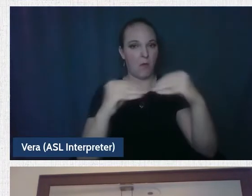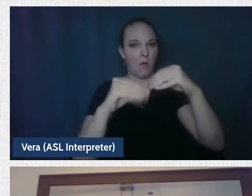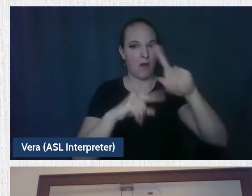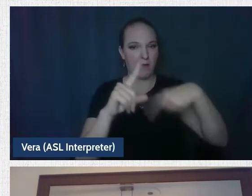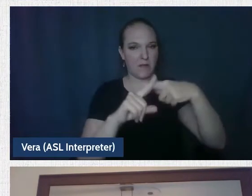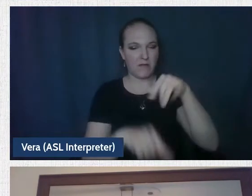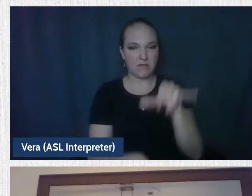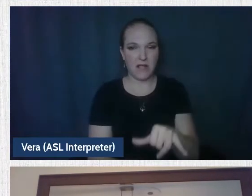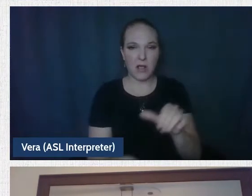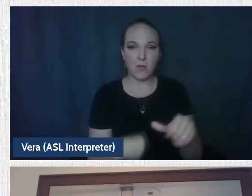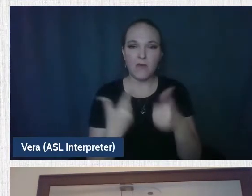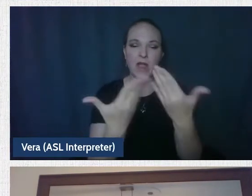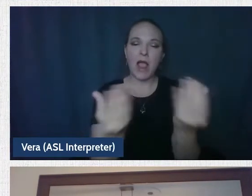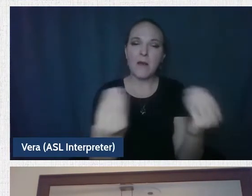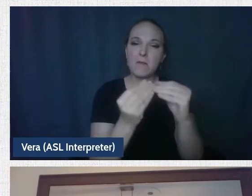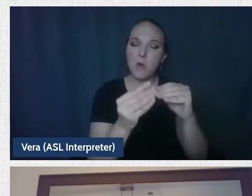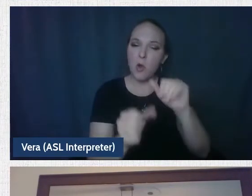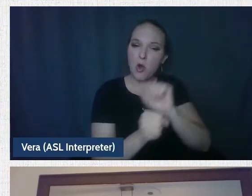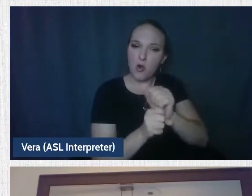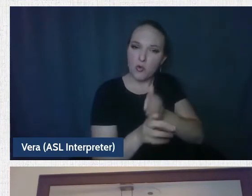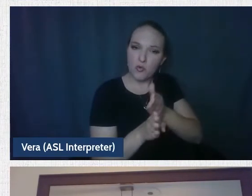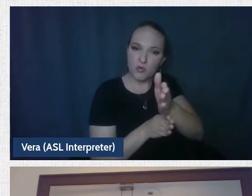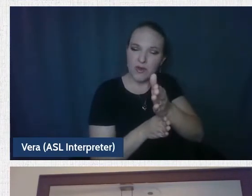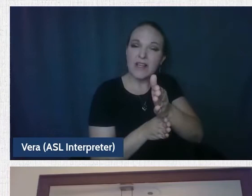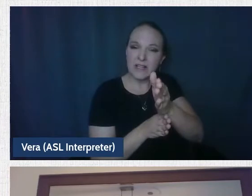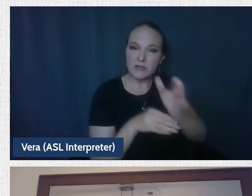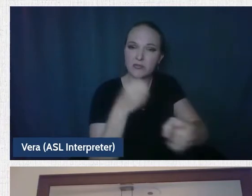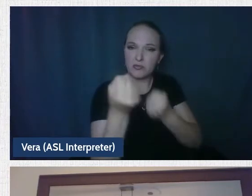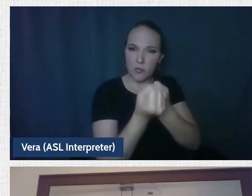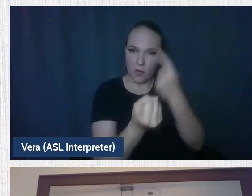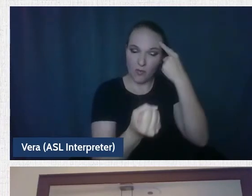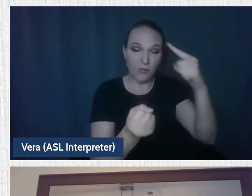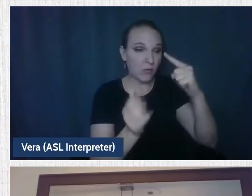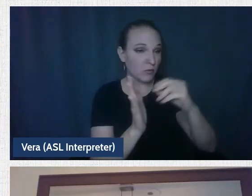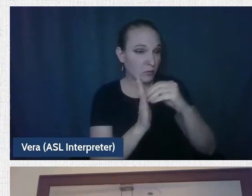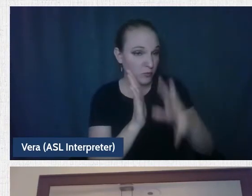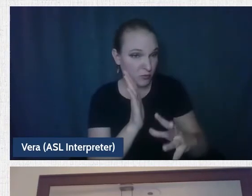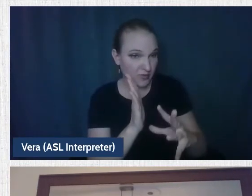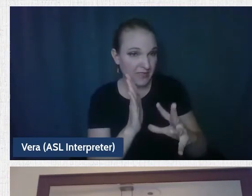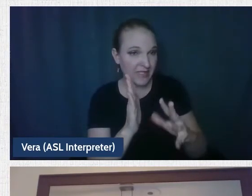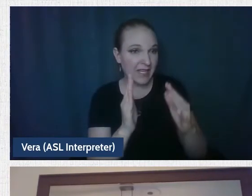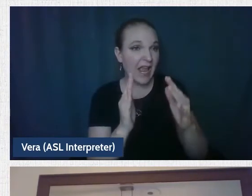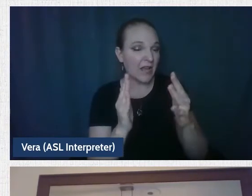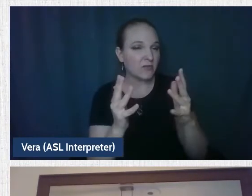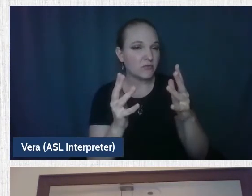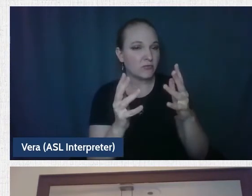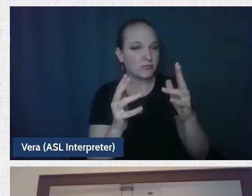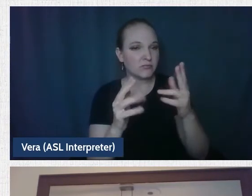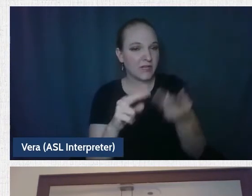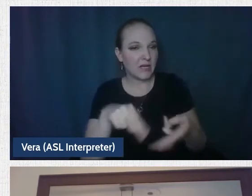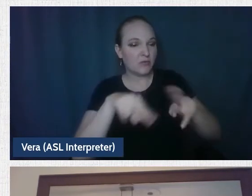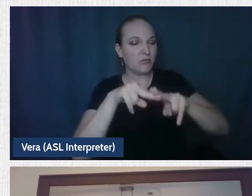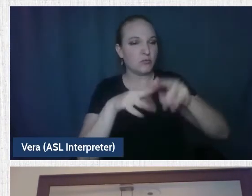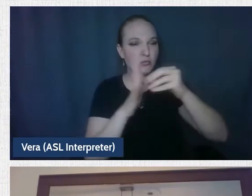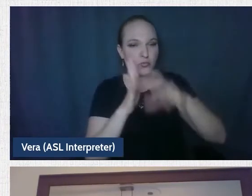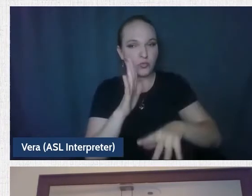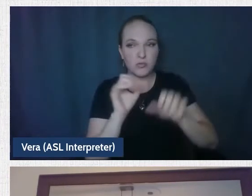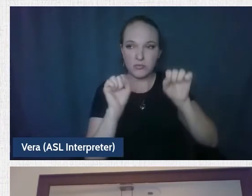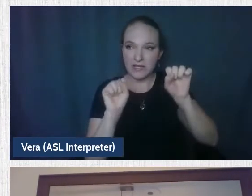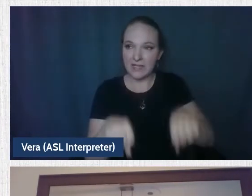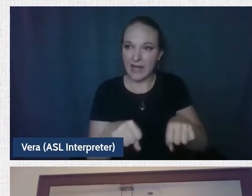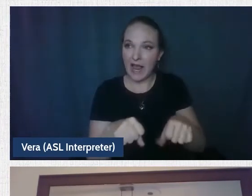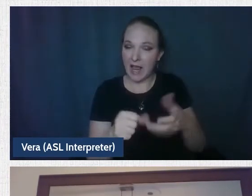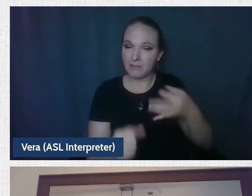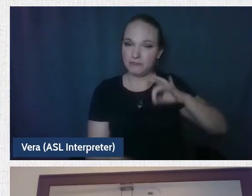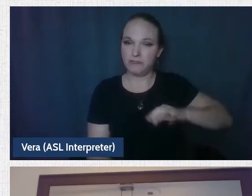provide more career support, professional support for our students, and to increase the number of students that can take advantage of that internship